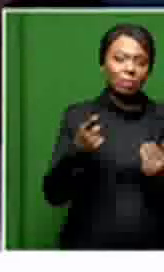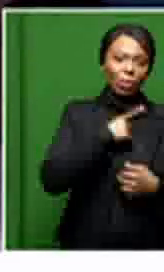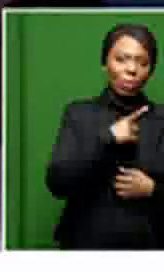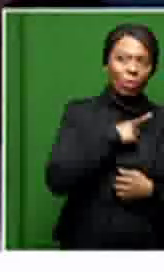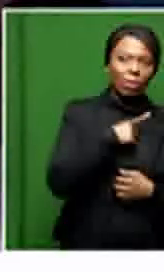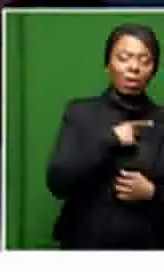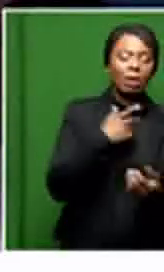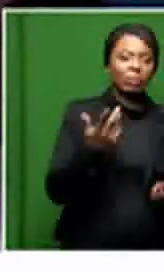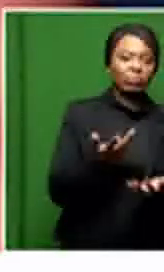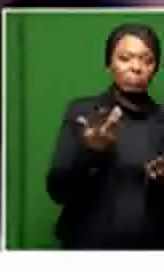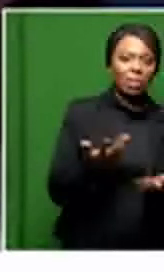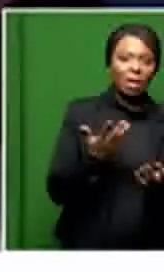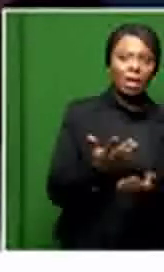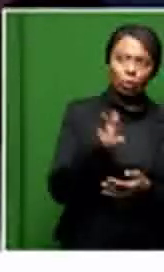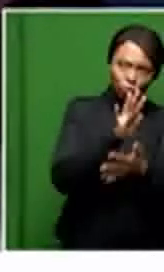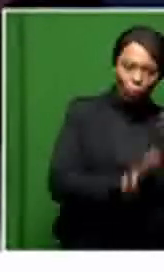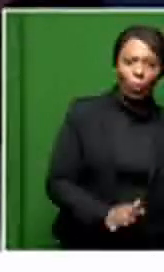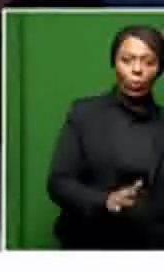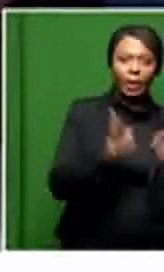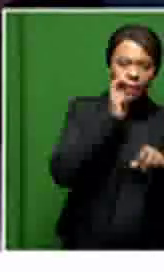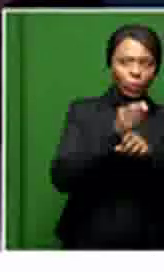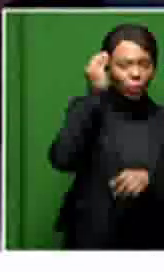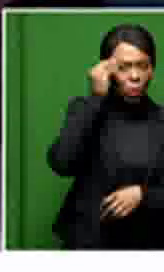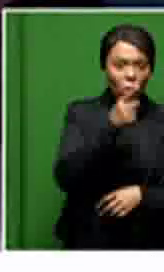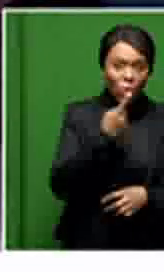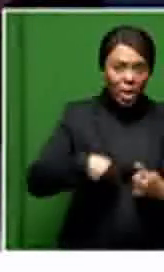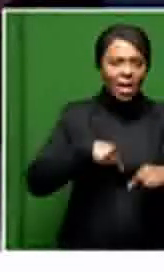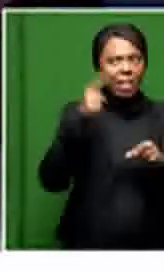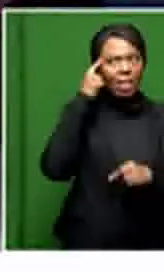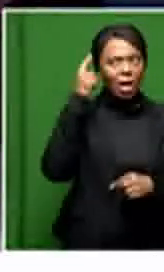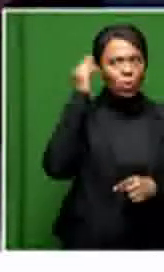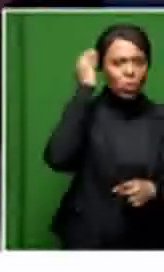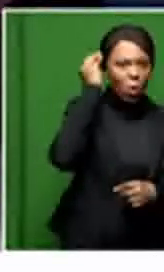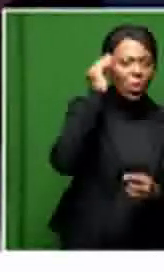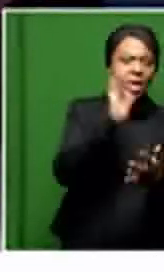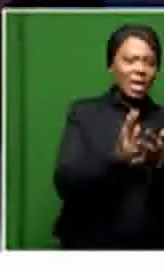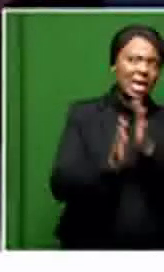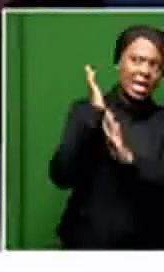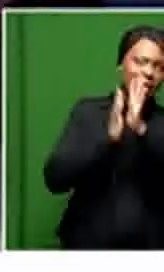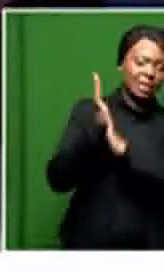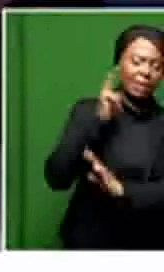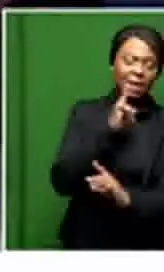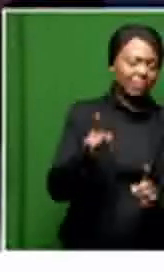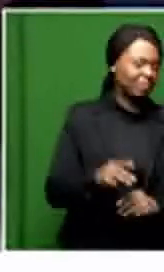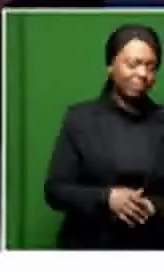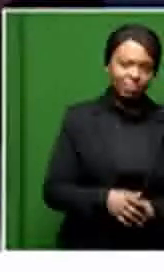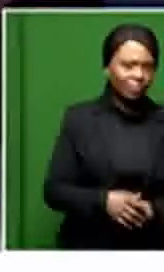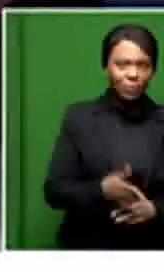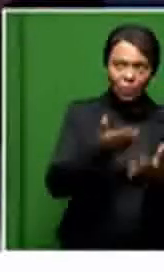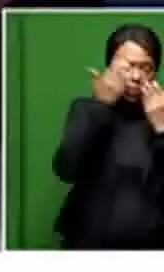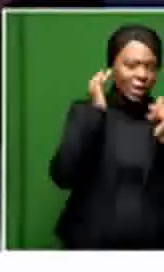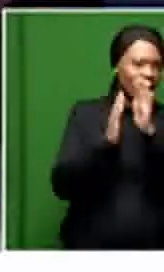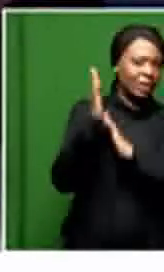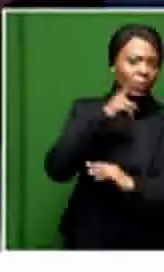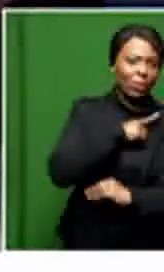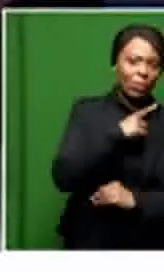because we think we know our histories. It's only when we go back in time. And for example, there's a photograph